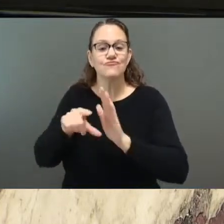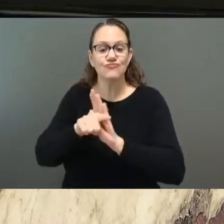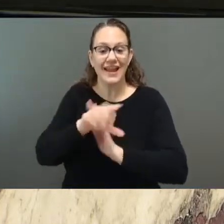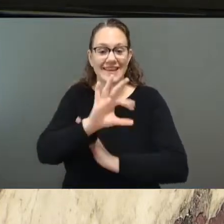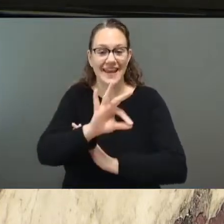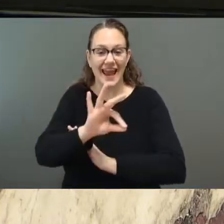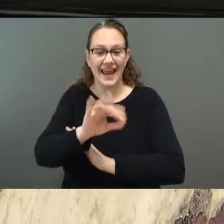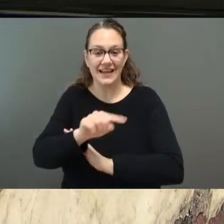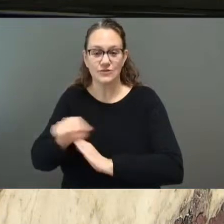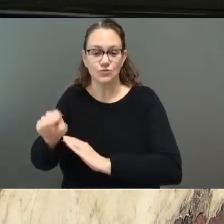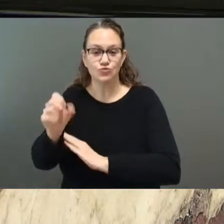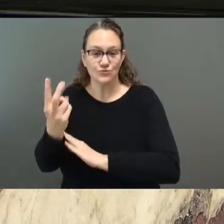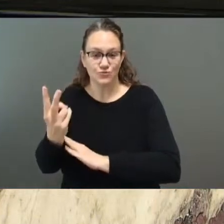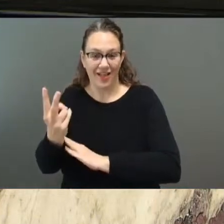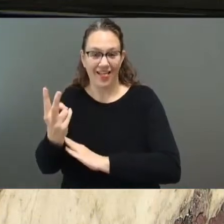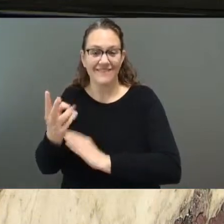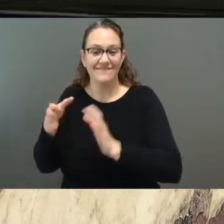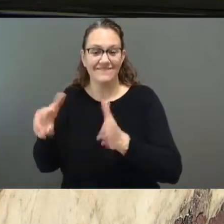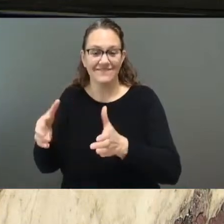Jayla Boudwin. Jayla?